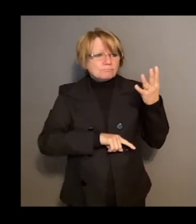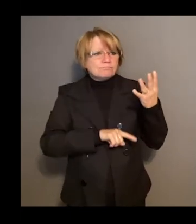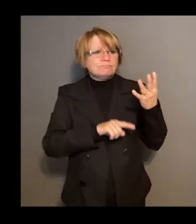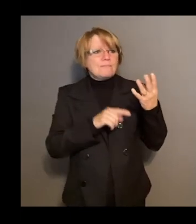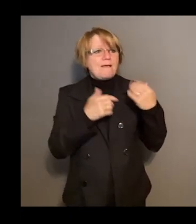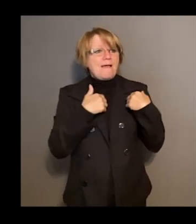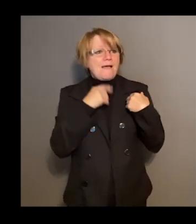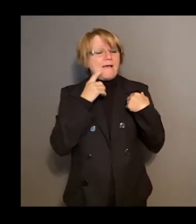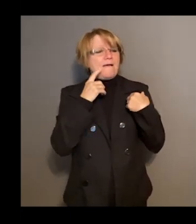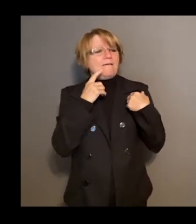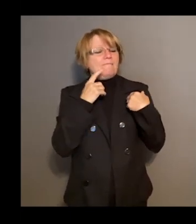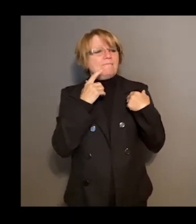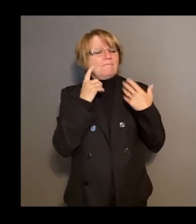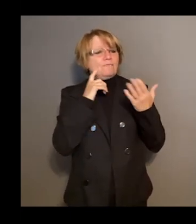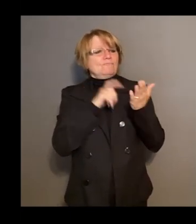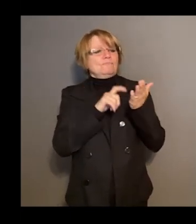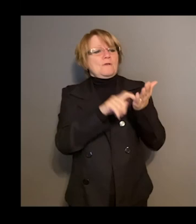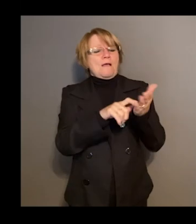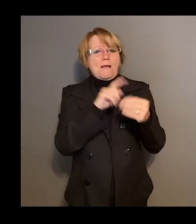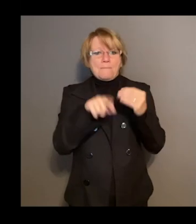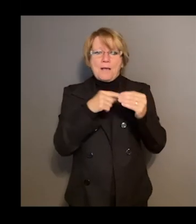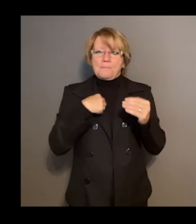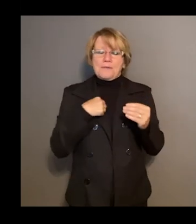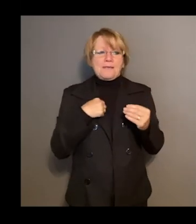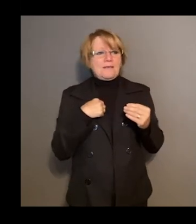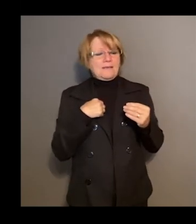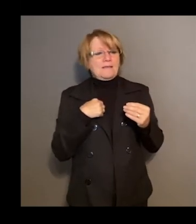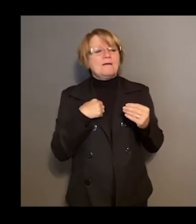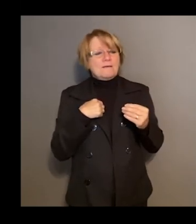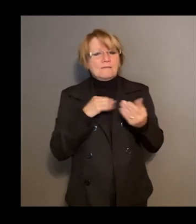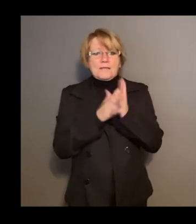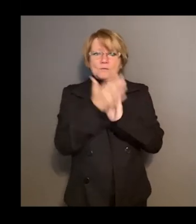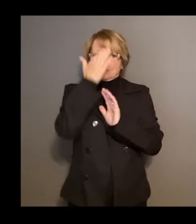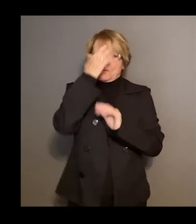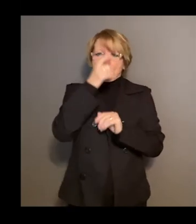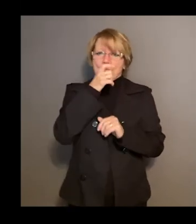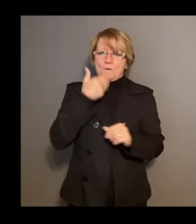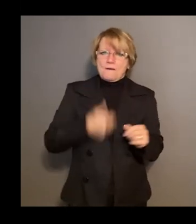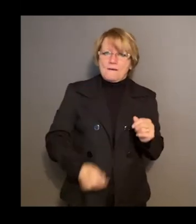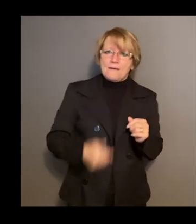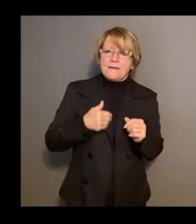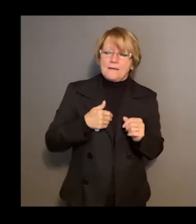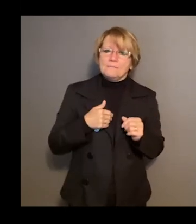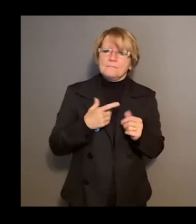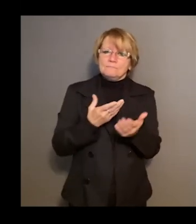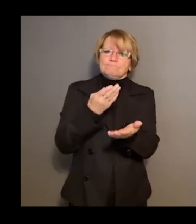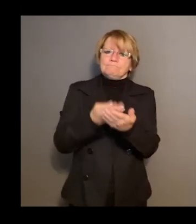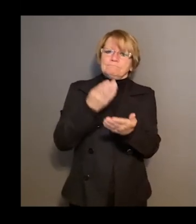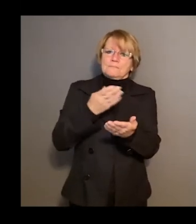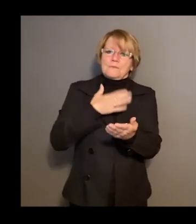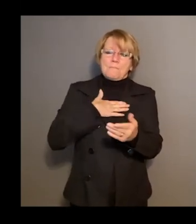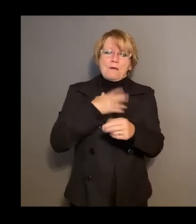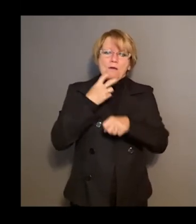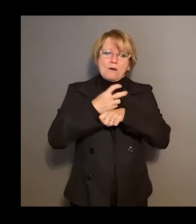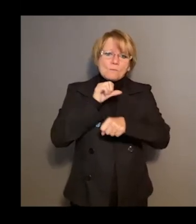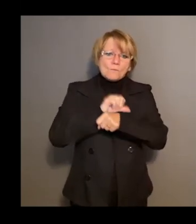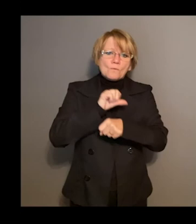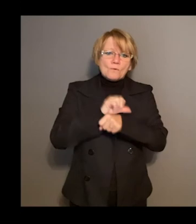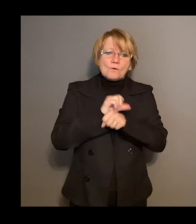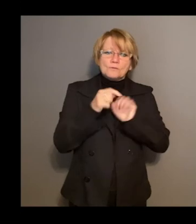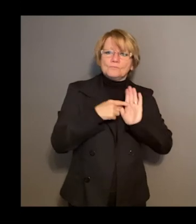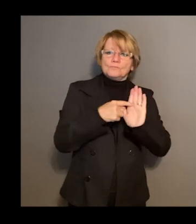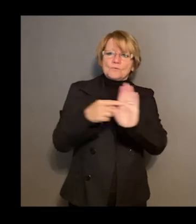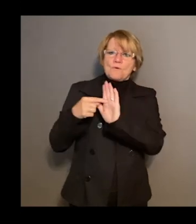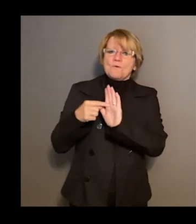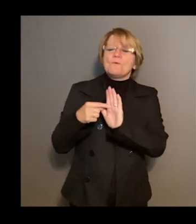together and all these accolades that people find out once they get to know me, it just shows that all the hard work that